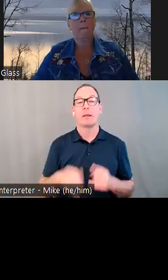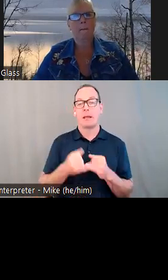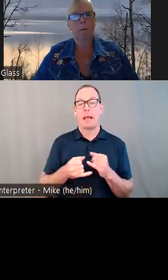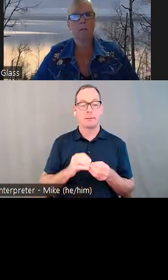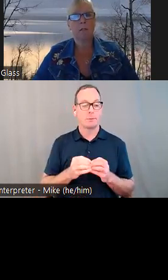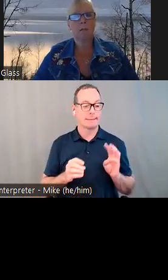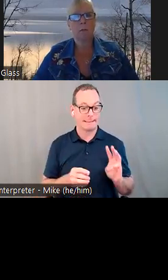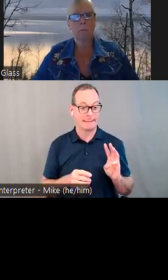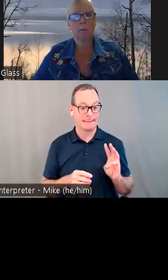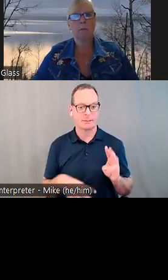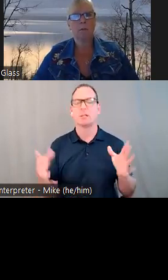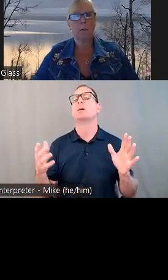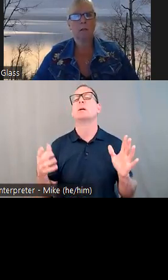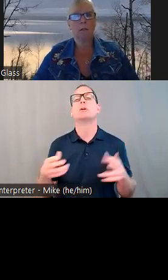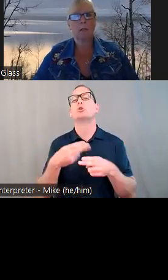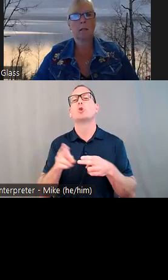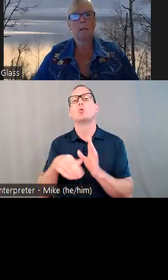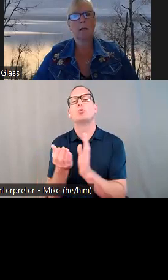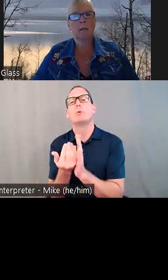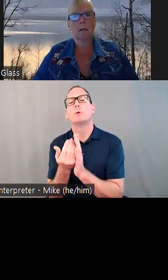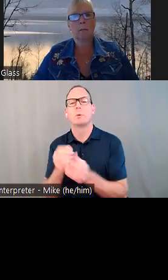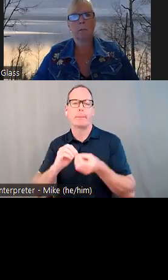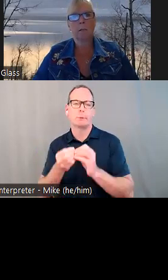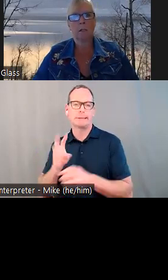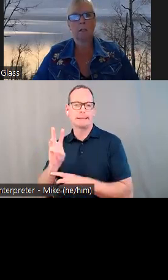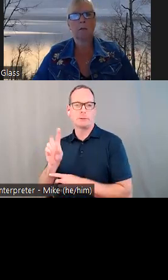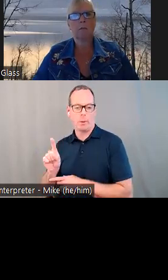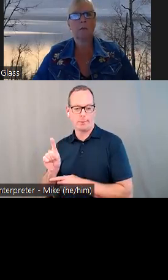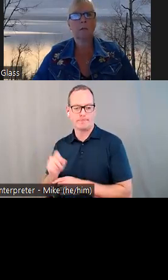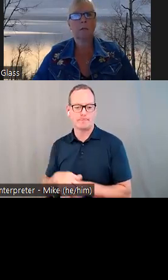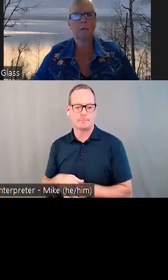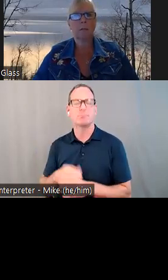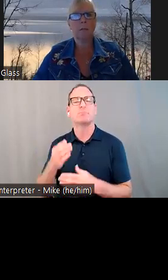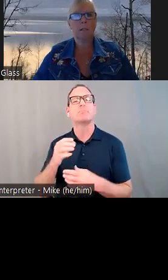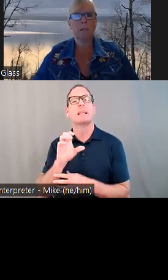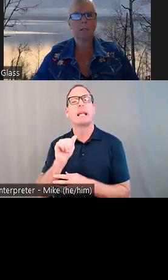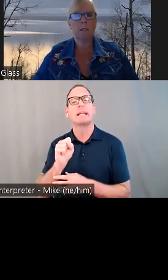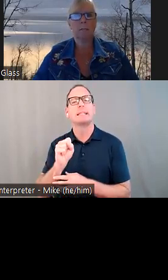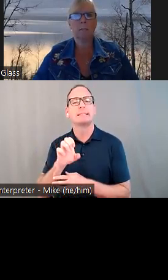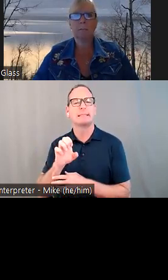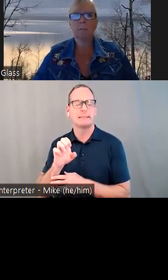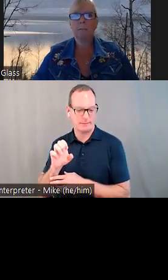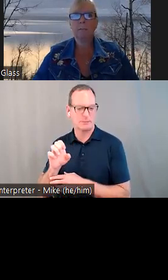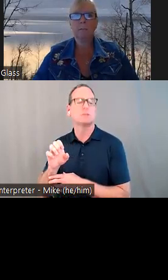but we'll just take a quick preview of what it looks like. It's a little different than 60B and